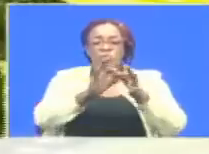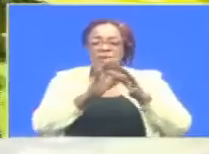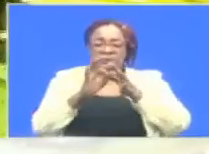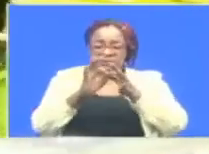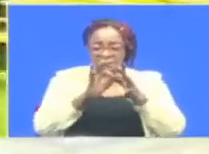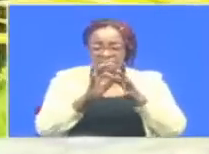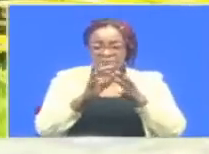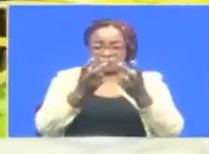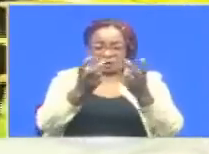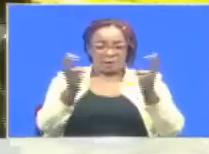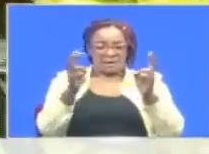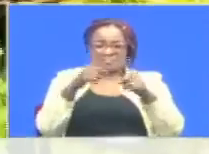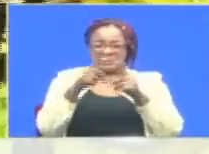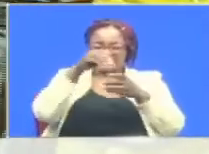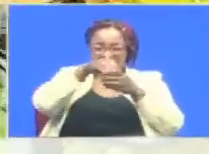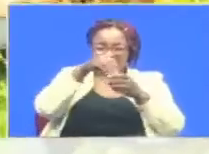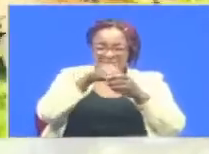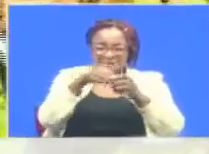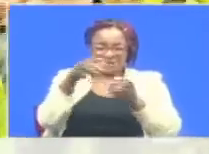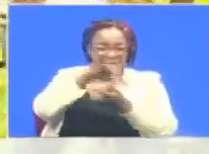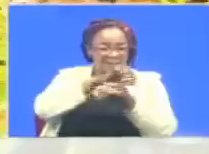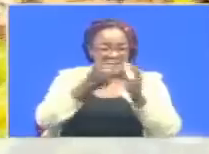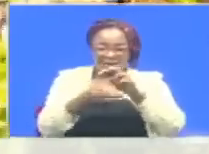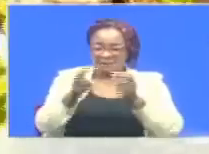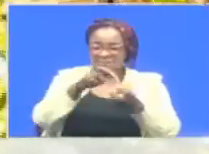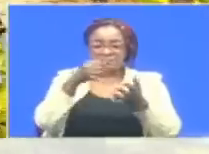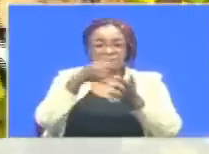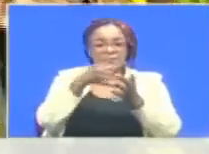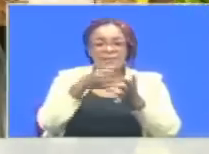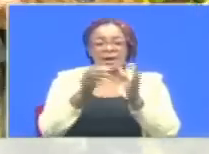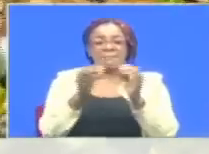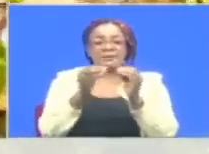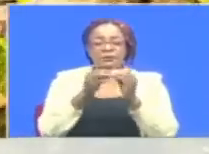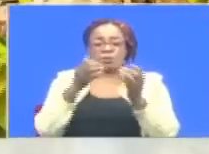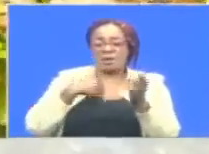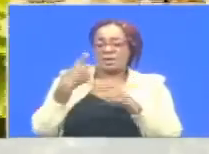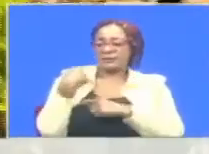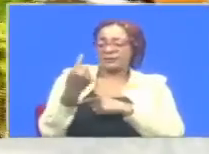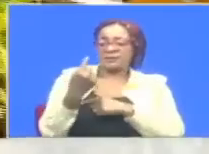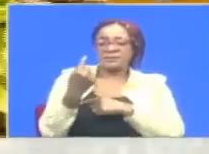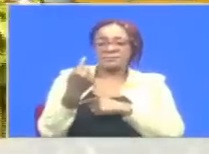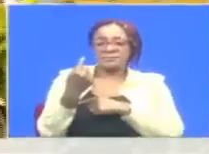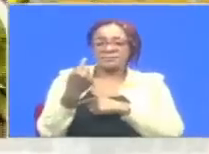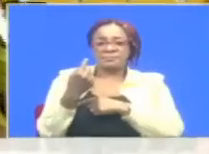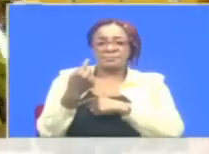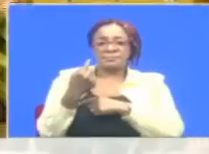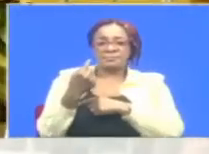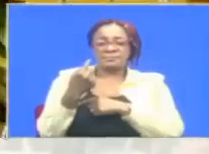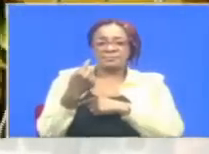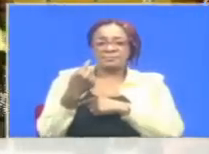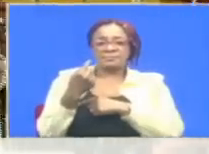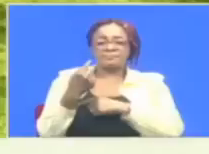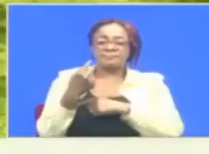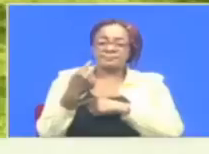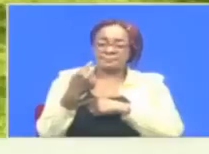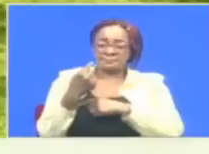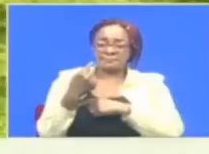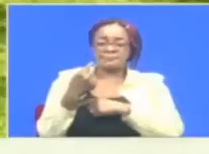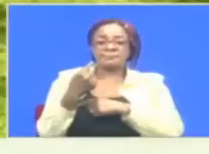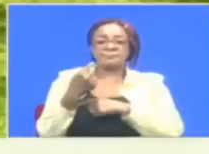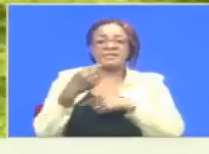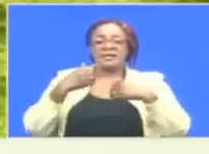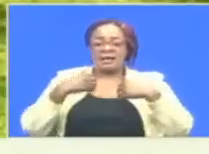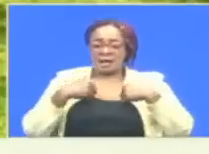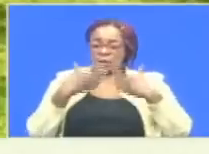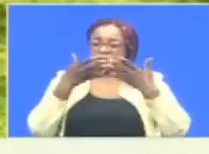cameras, there is a lot of infighting even behind the scenes, including the meeting that you had yesterday at the SKM Command Center. Yes. I was